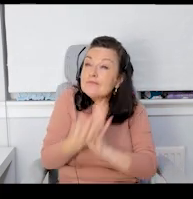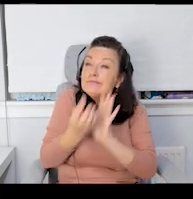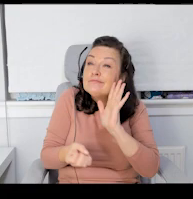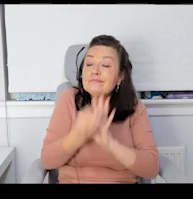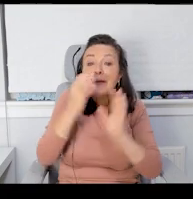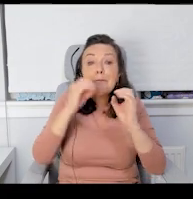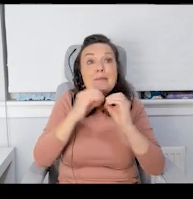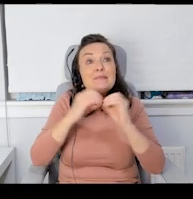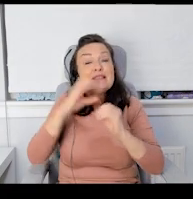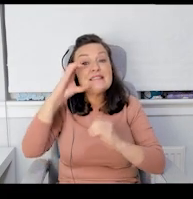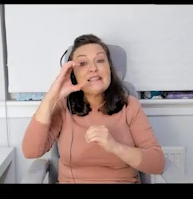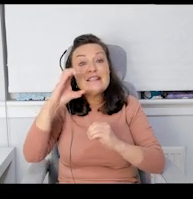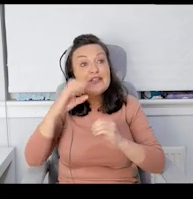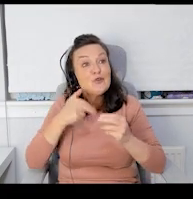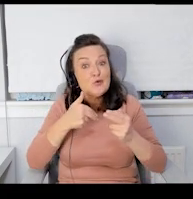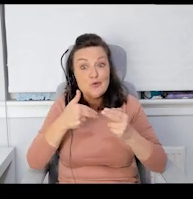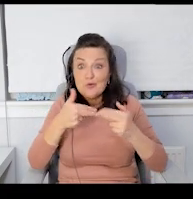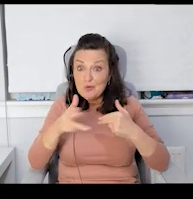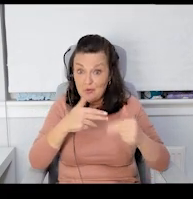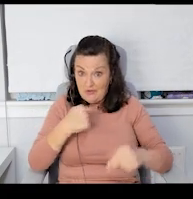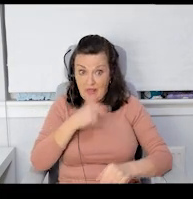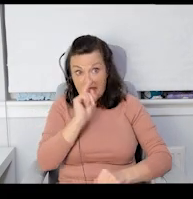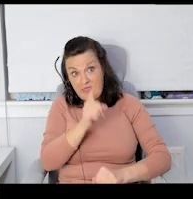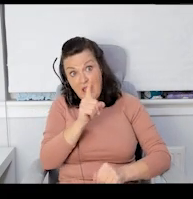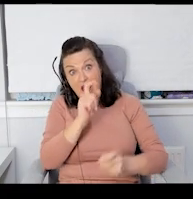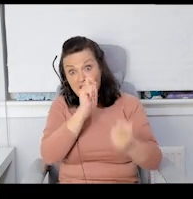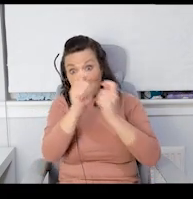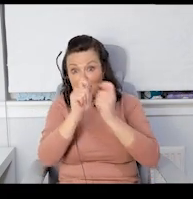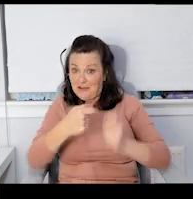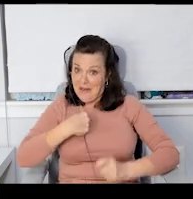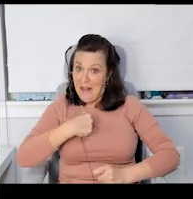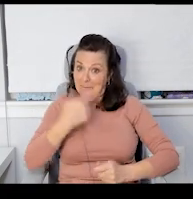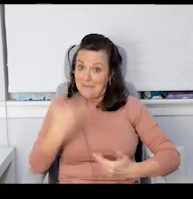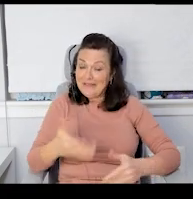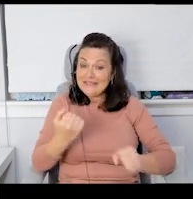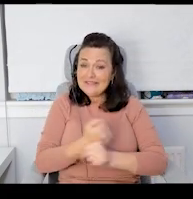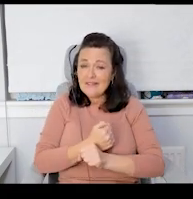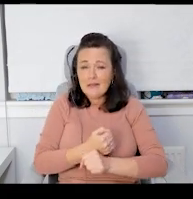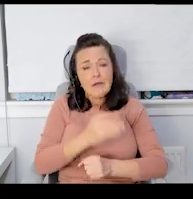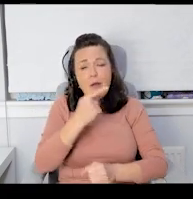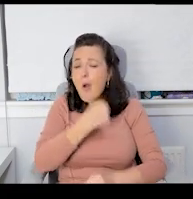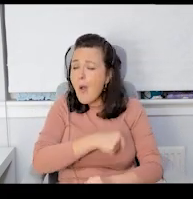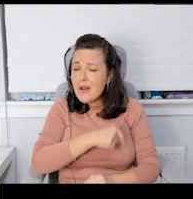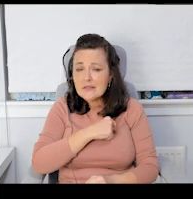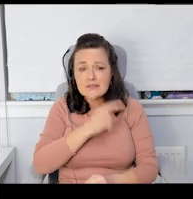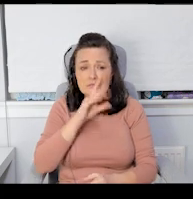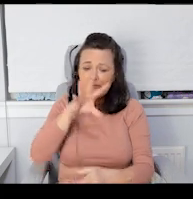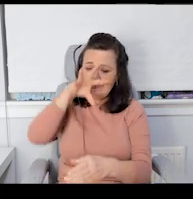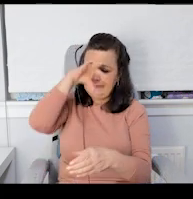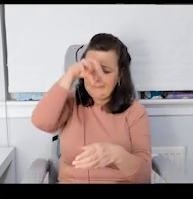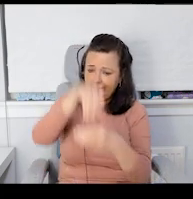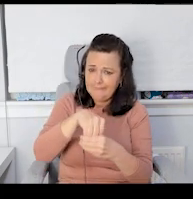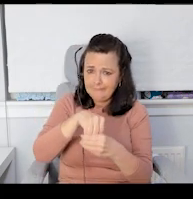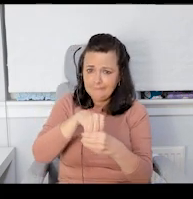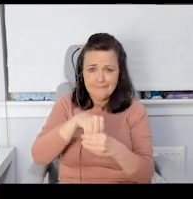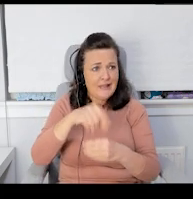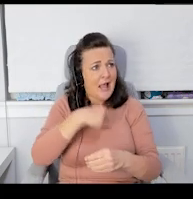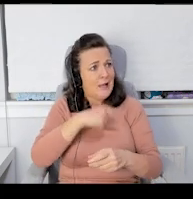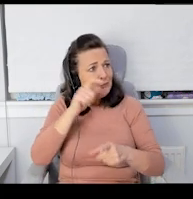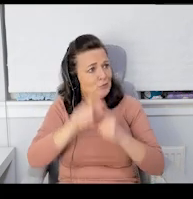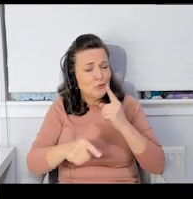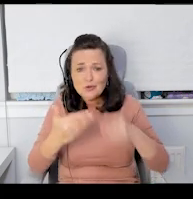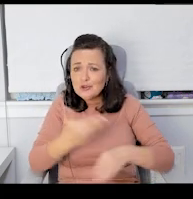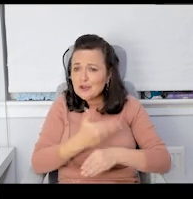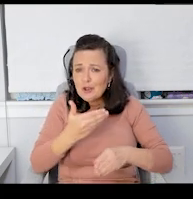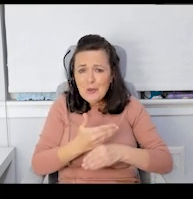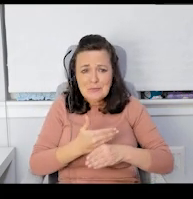News, you'll get to see the code changes I've made. So it's, you know, from day one, I was doing the job, right? I've never thought of myself as different